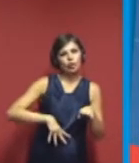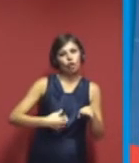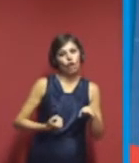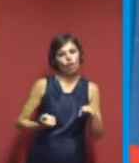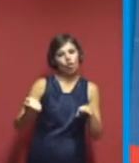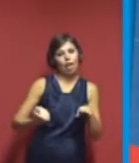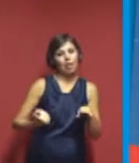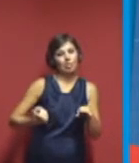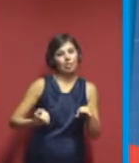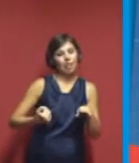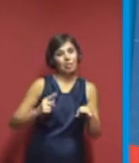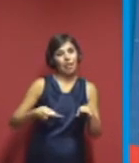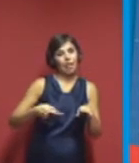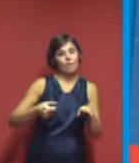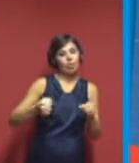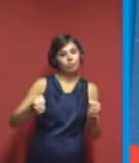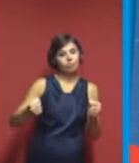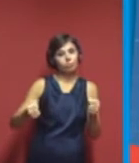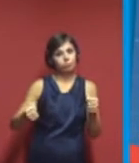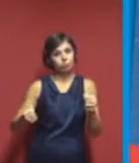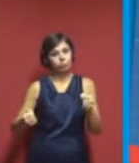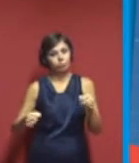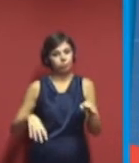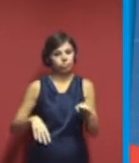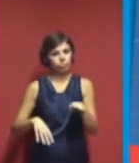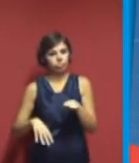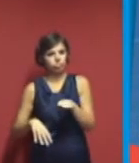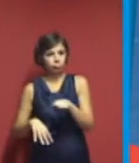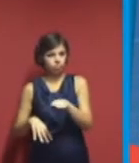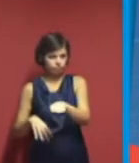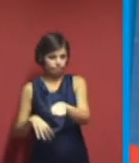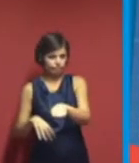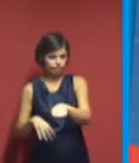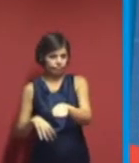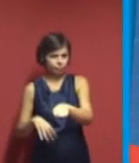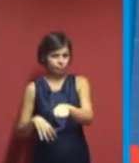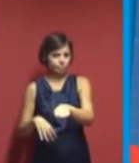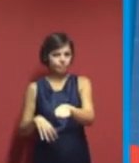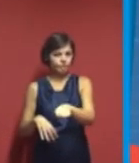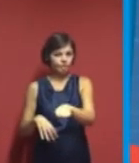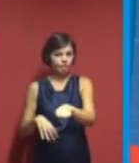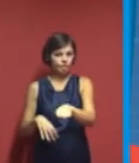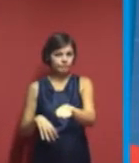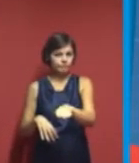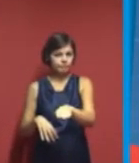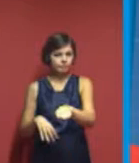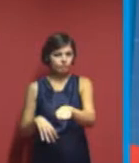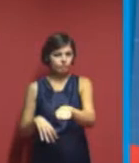way. This is the software that it is able to recognize from it is able to read the data. Actually,